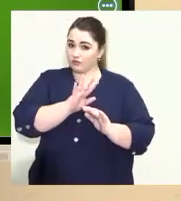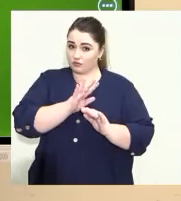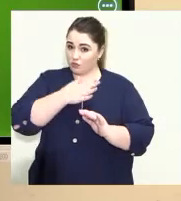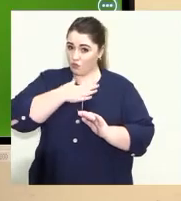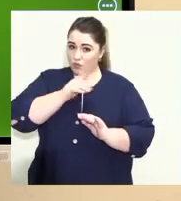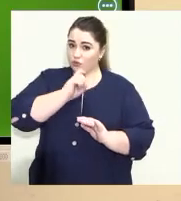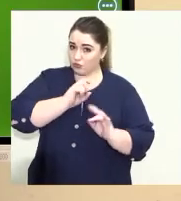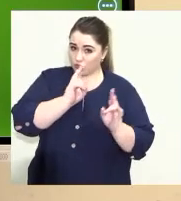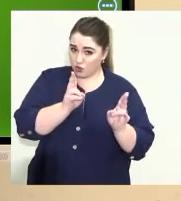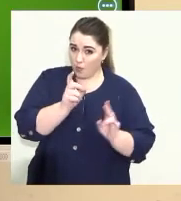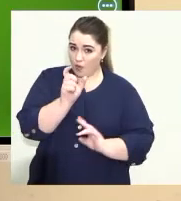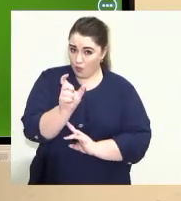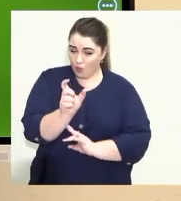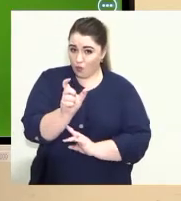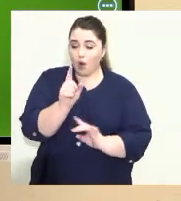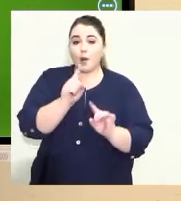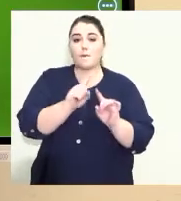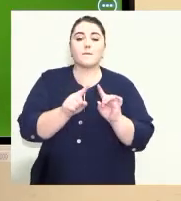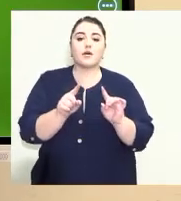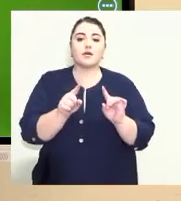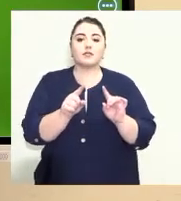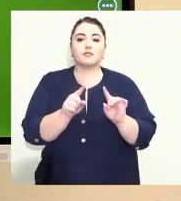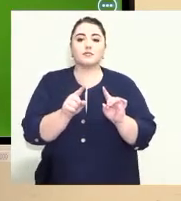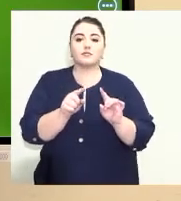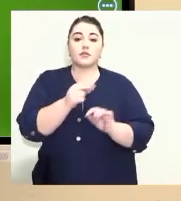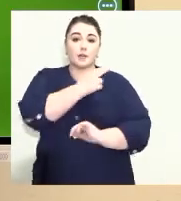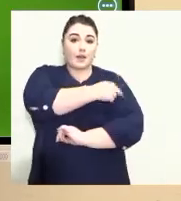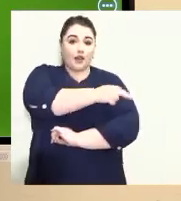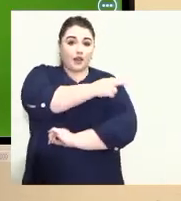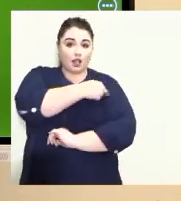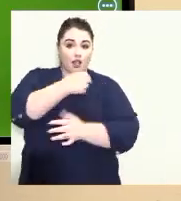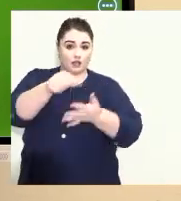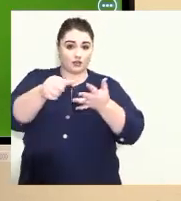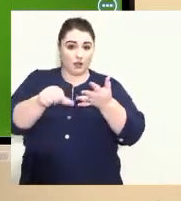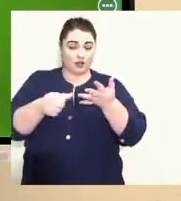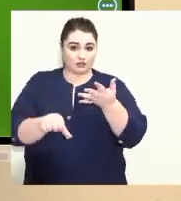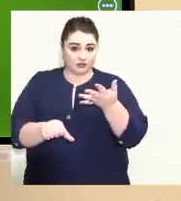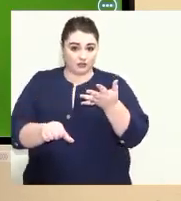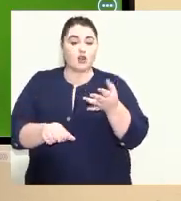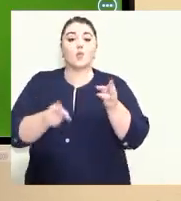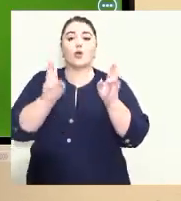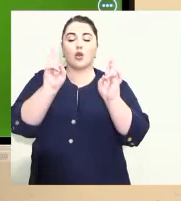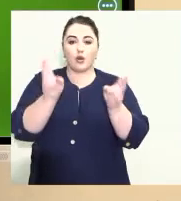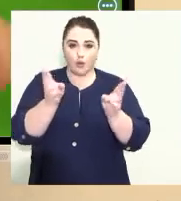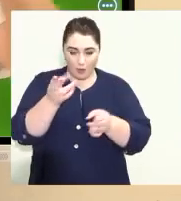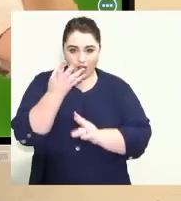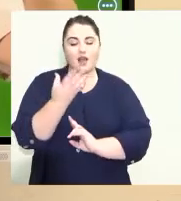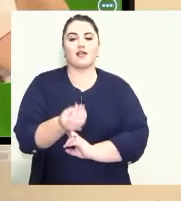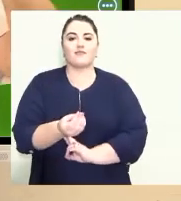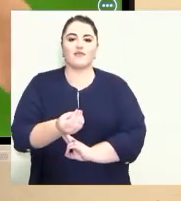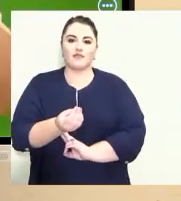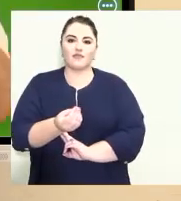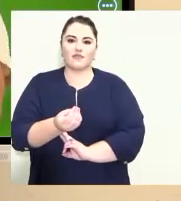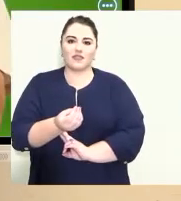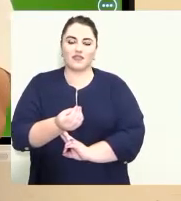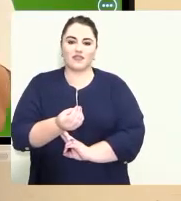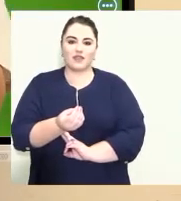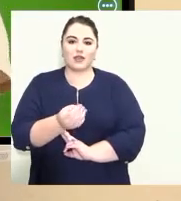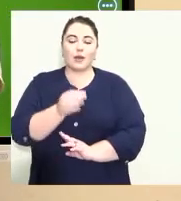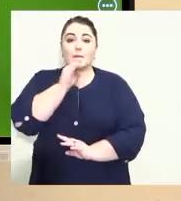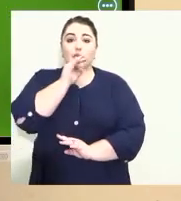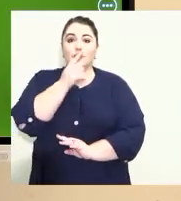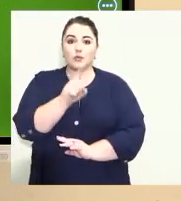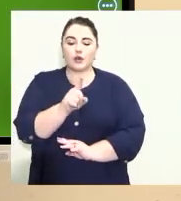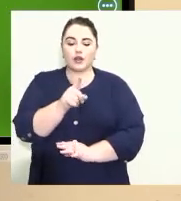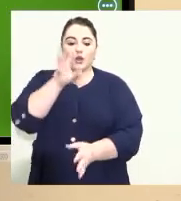from using the word normal. But when it comes to medical aspects, there is a normal. Like, you